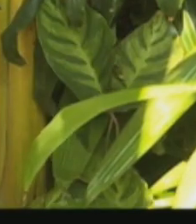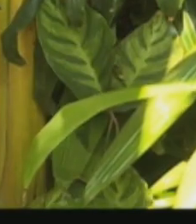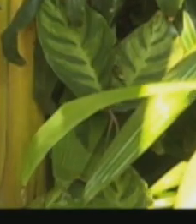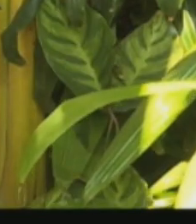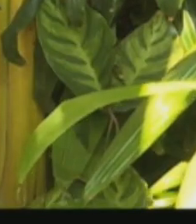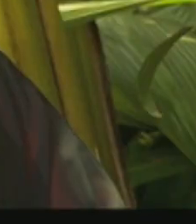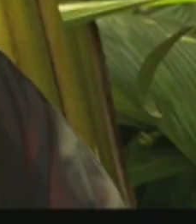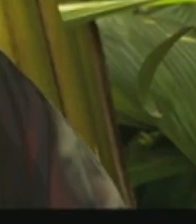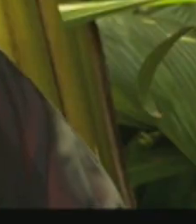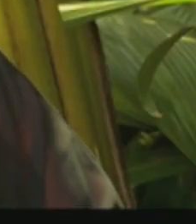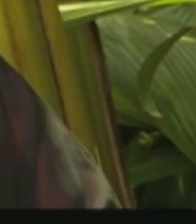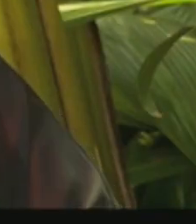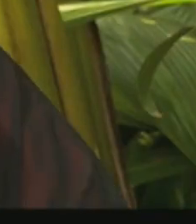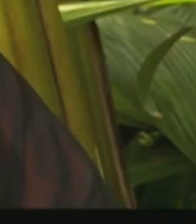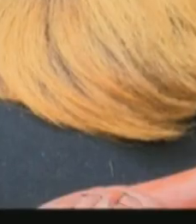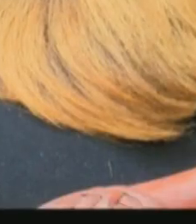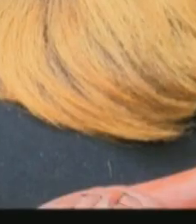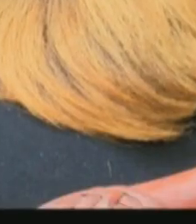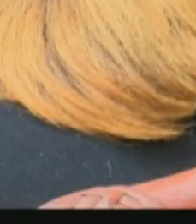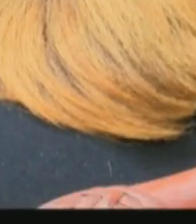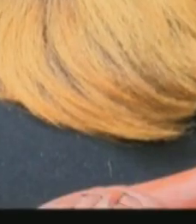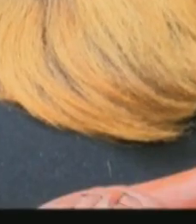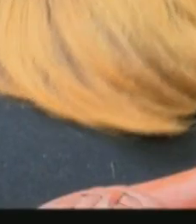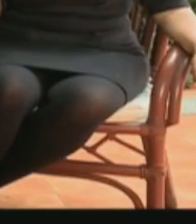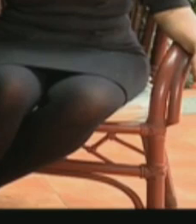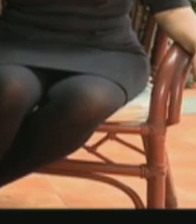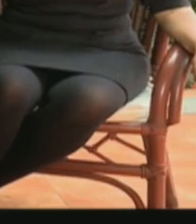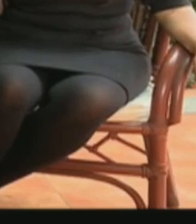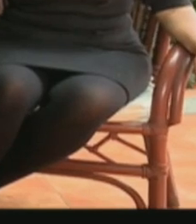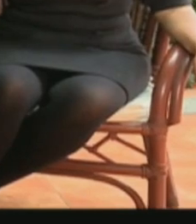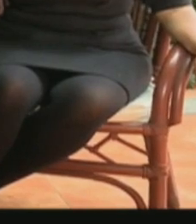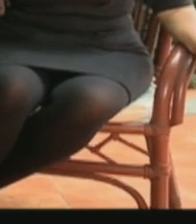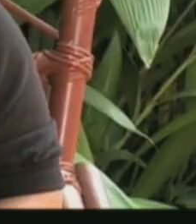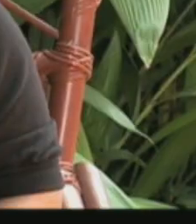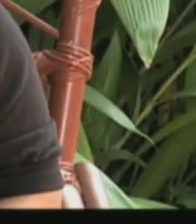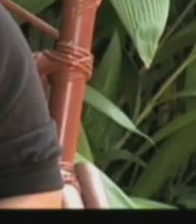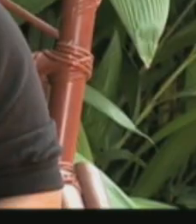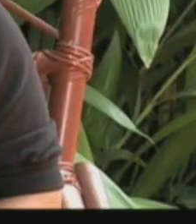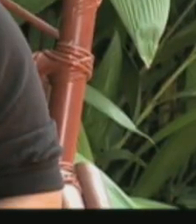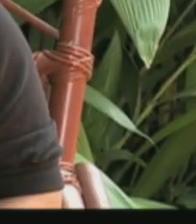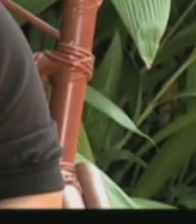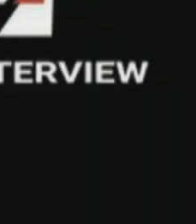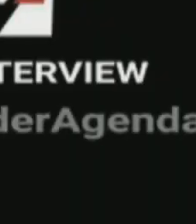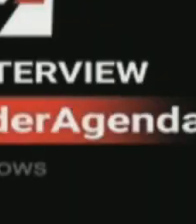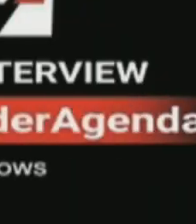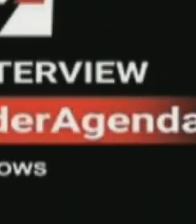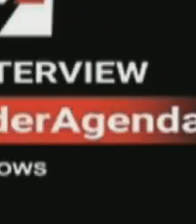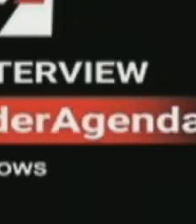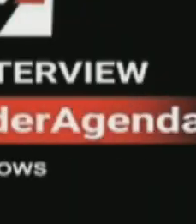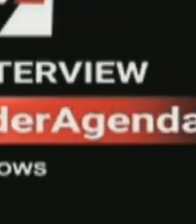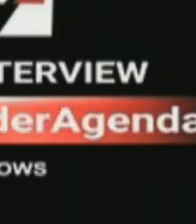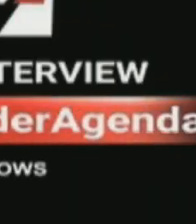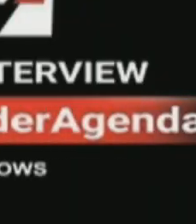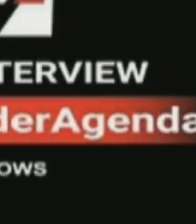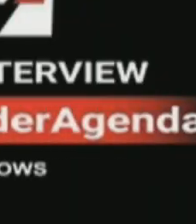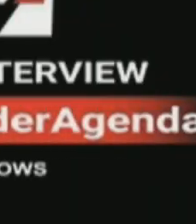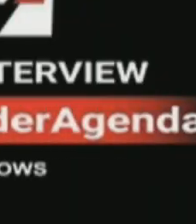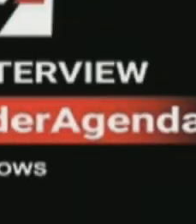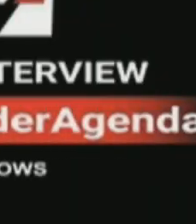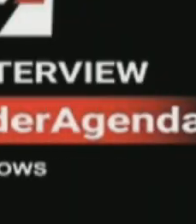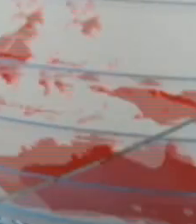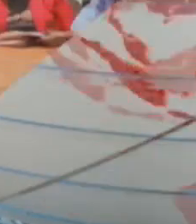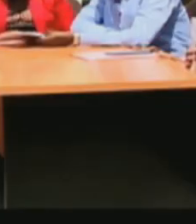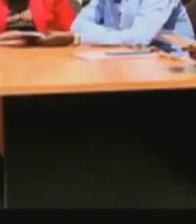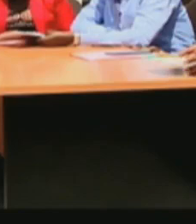Rights activist Daisy Amdani makes her case for the full implementation of the gender principle on tonight's big